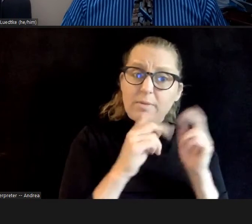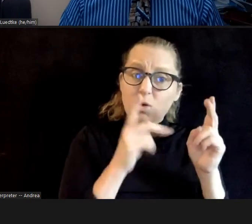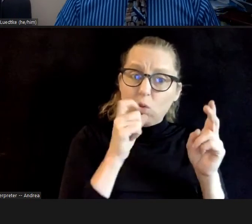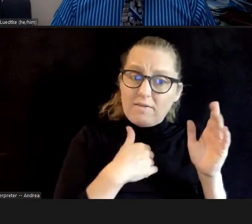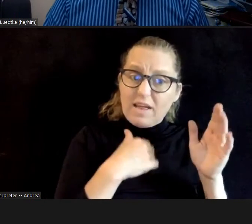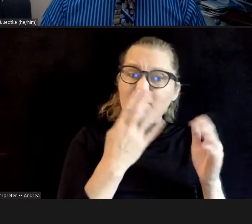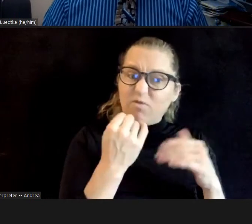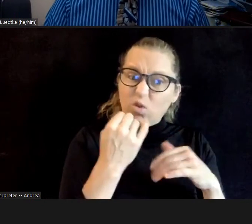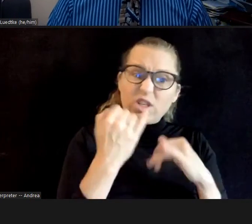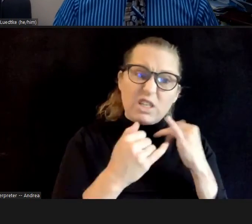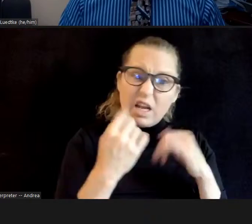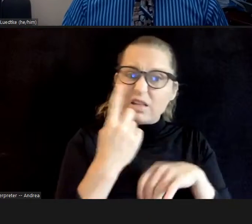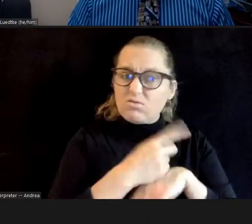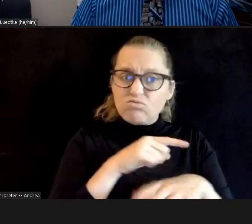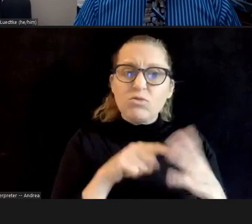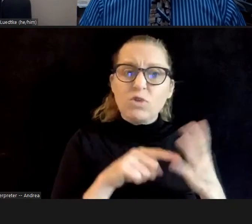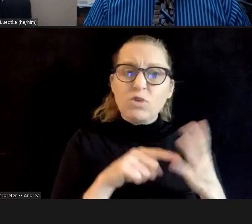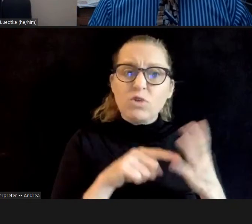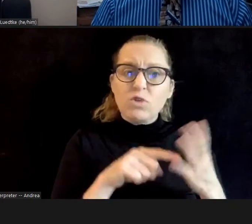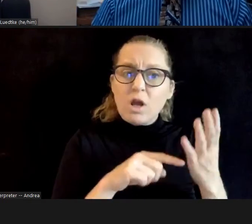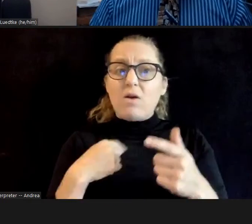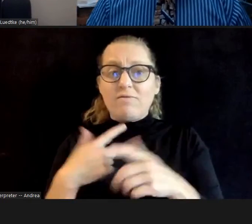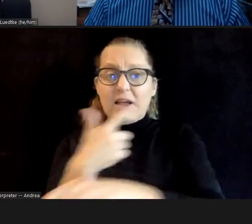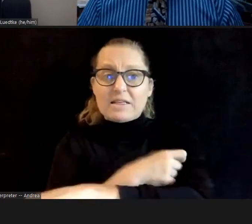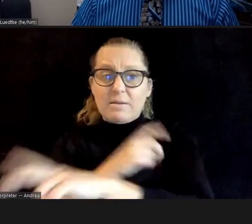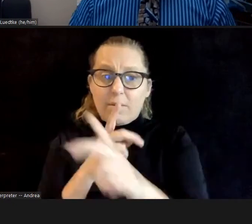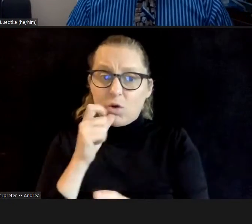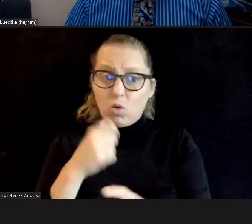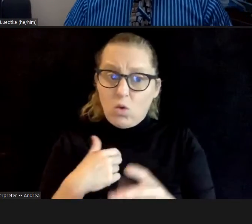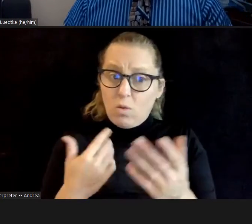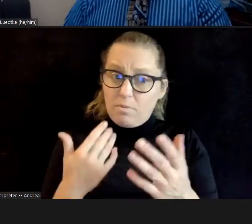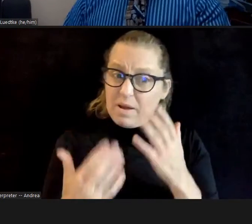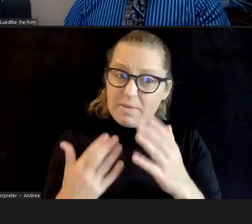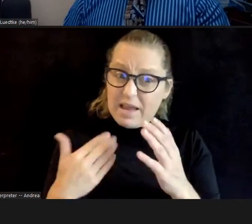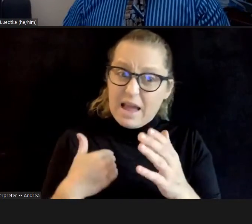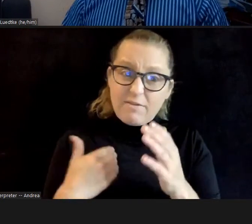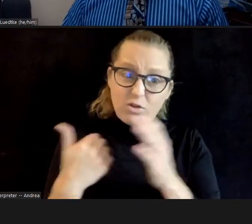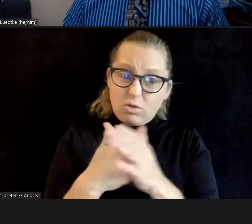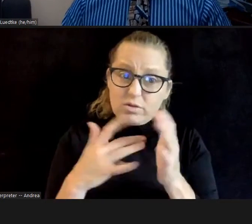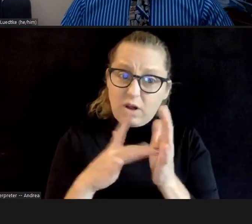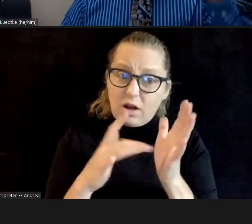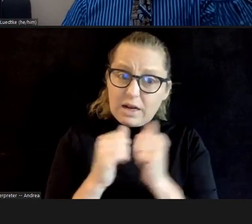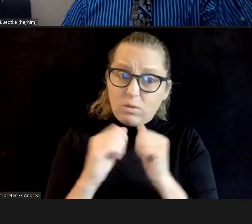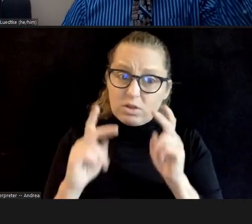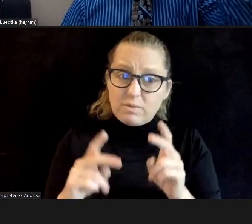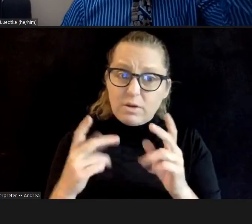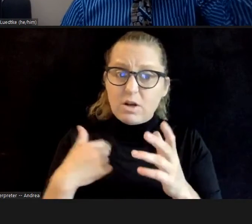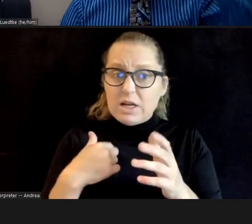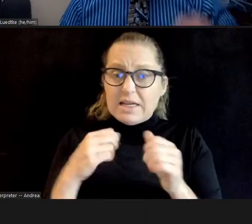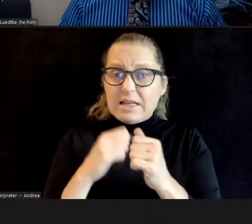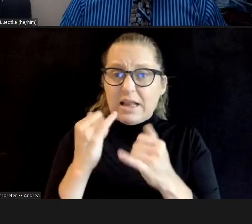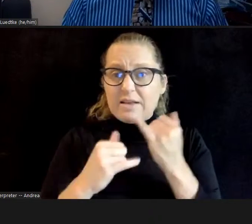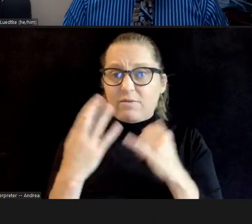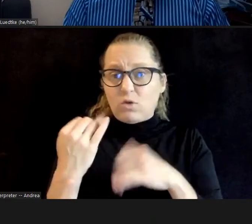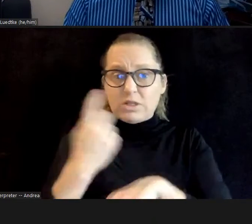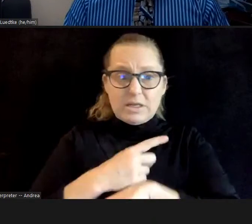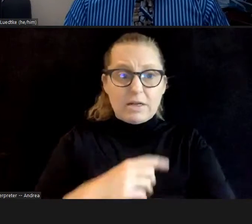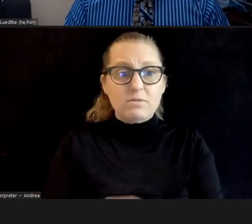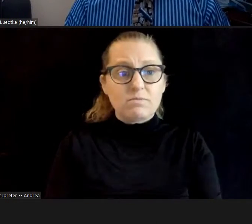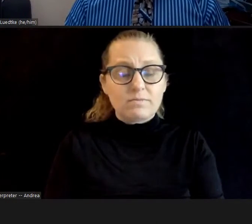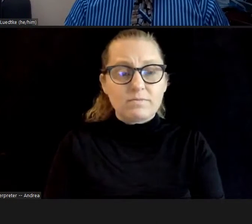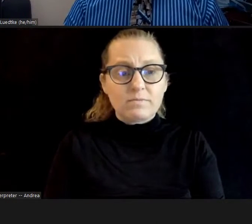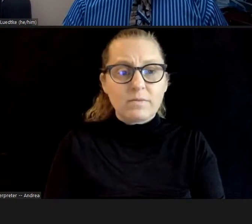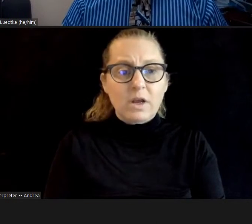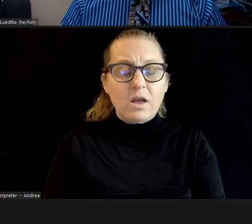days, and vaccinating people who are more likely to have had close contact with someone with monkeypox in the past 14 days.